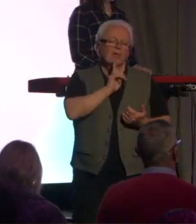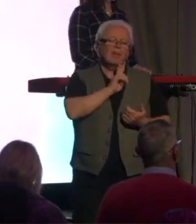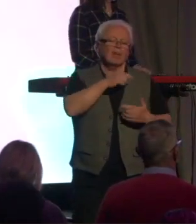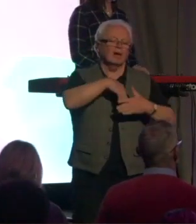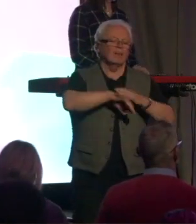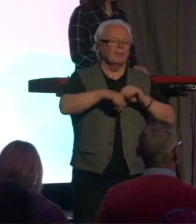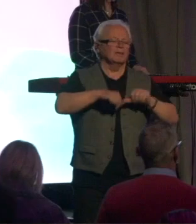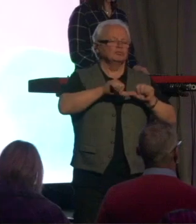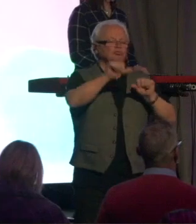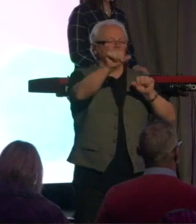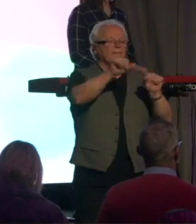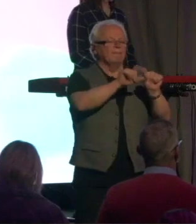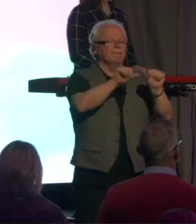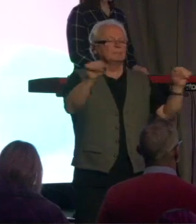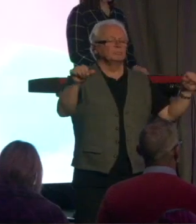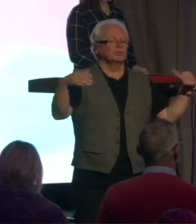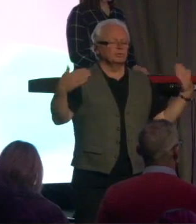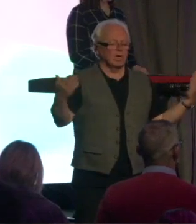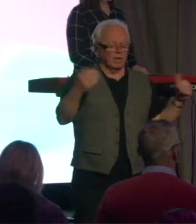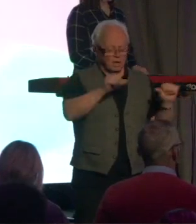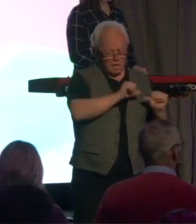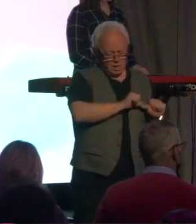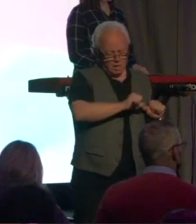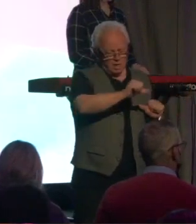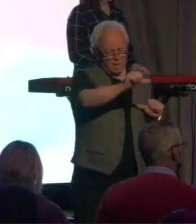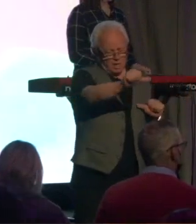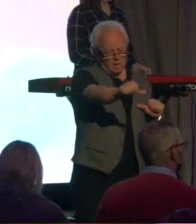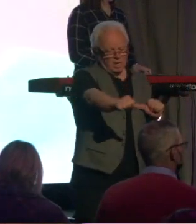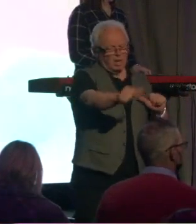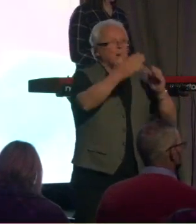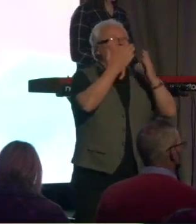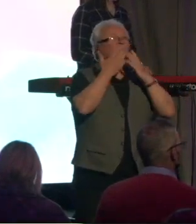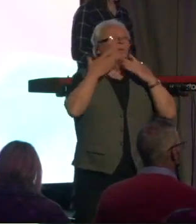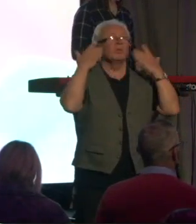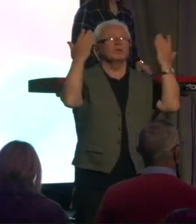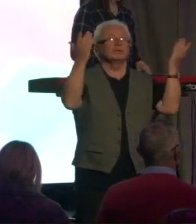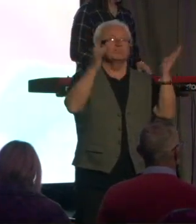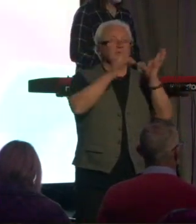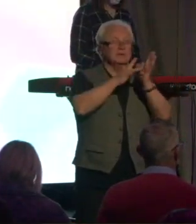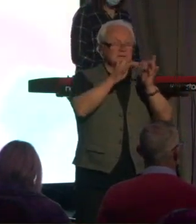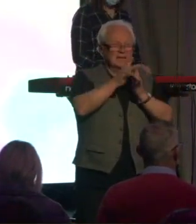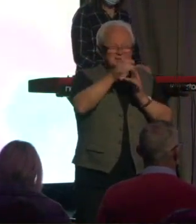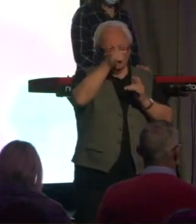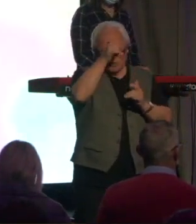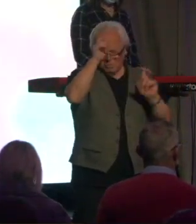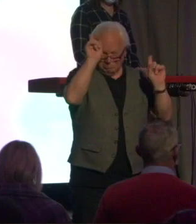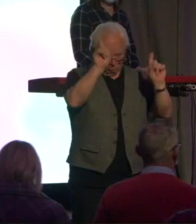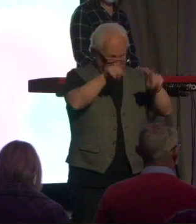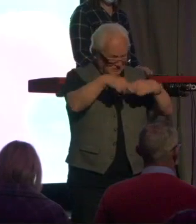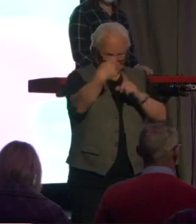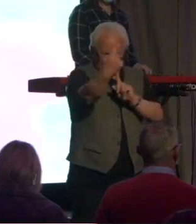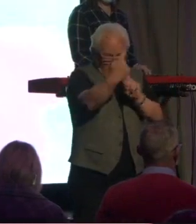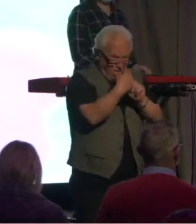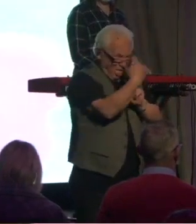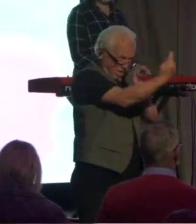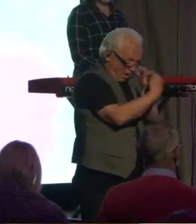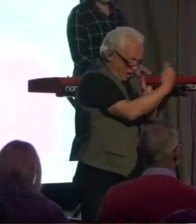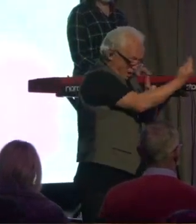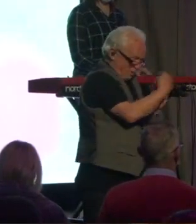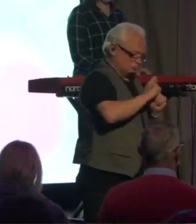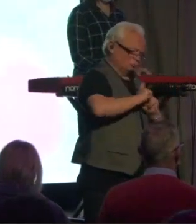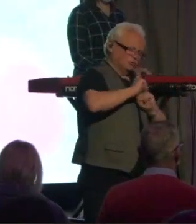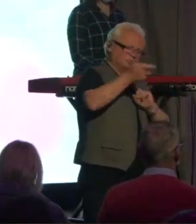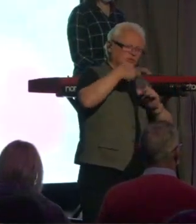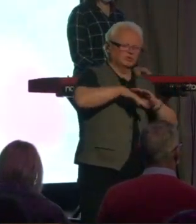We're going to worship Jesus now. And like, I know we can't all come up to the front like we maybe used to and respond to the